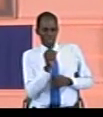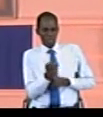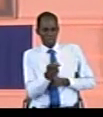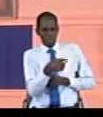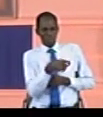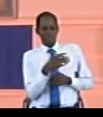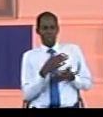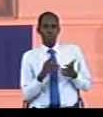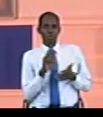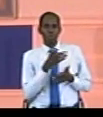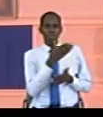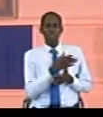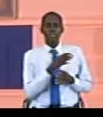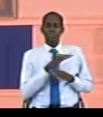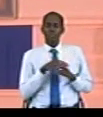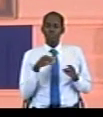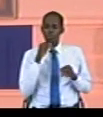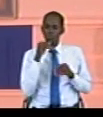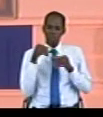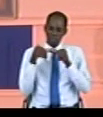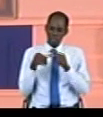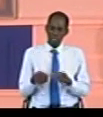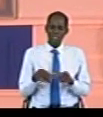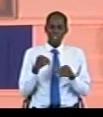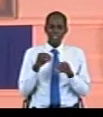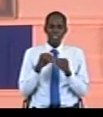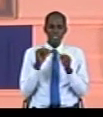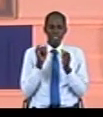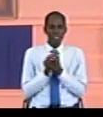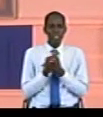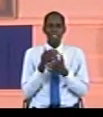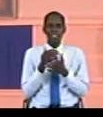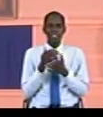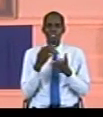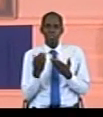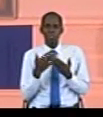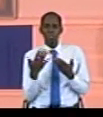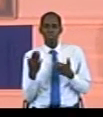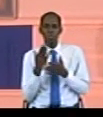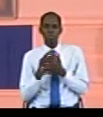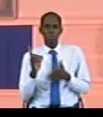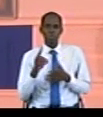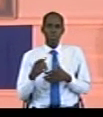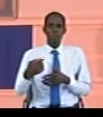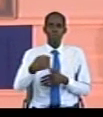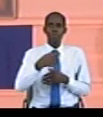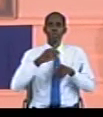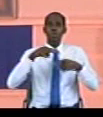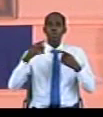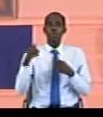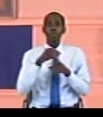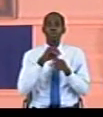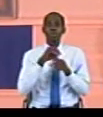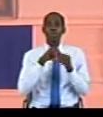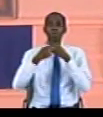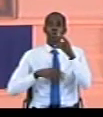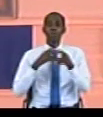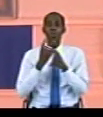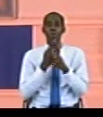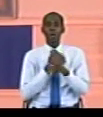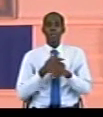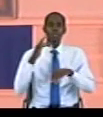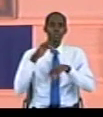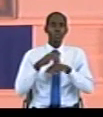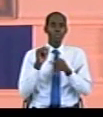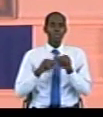little local government somewhere. Don't stay in a little backyard somewhere, community somewhere. Go ye into all the world and touch every life